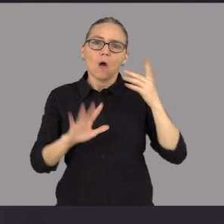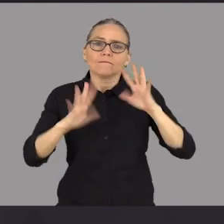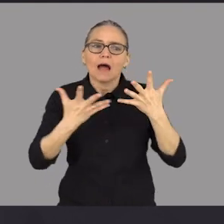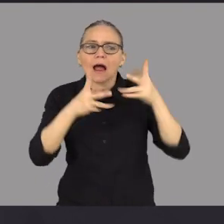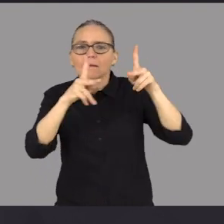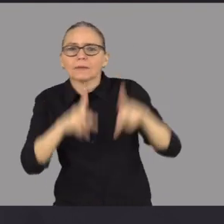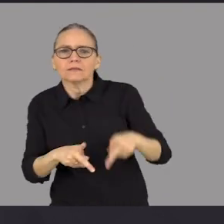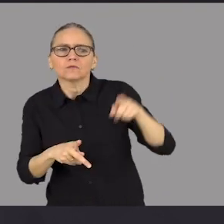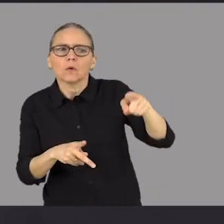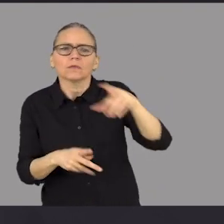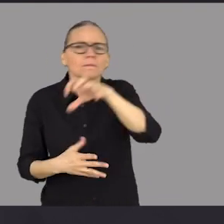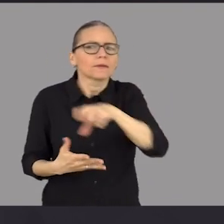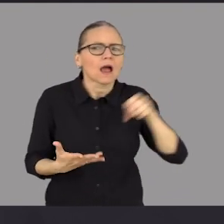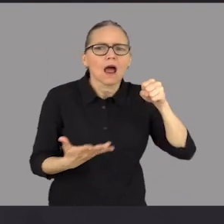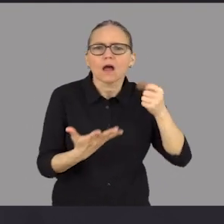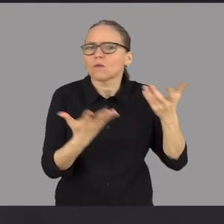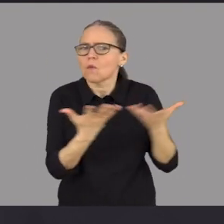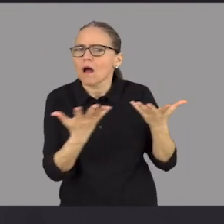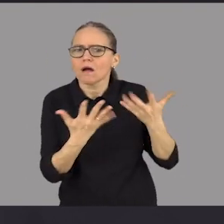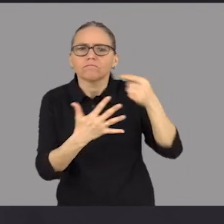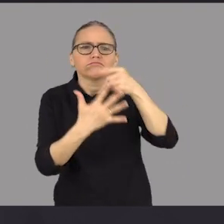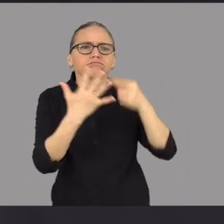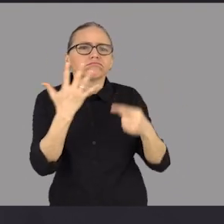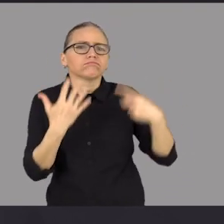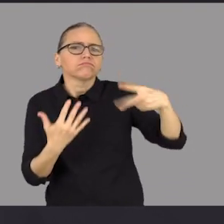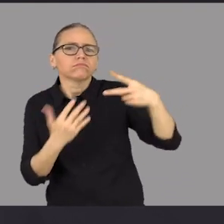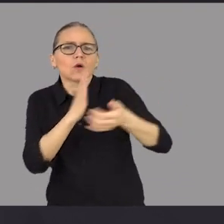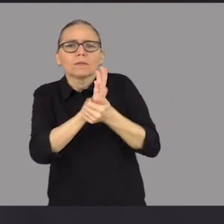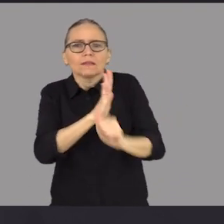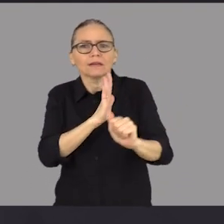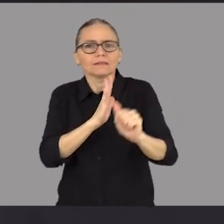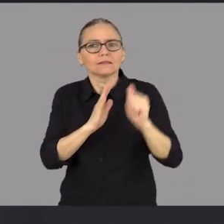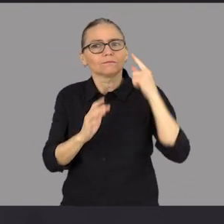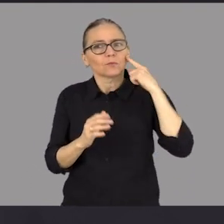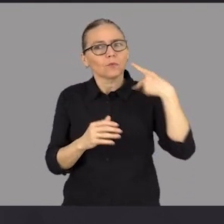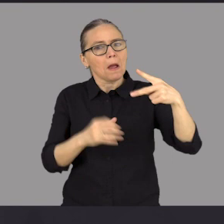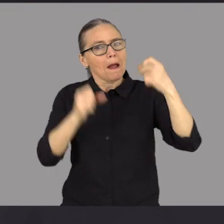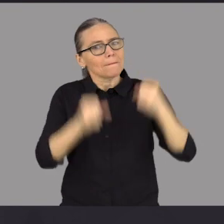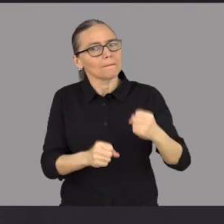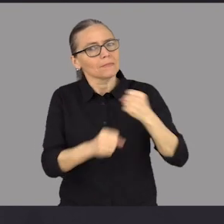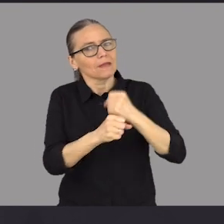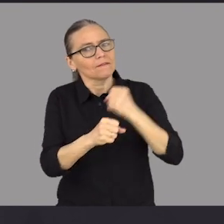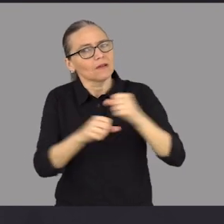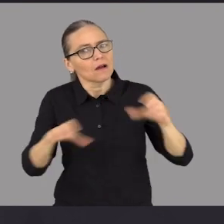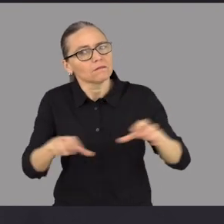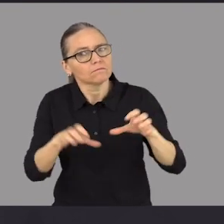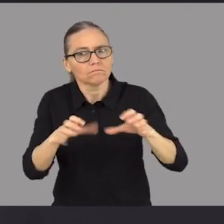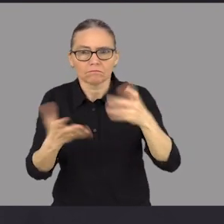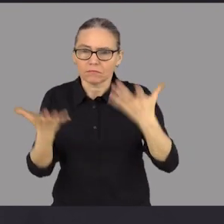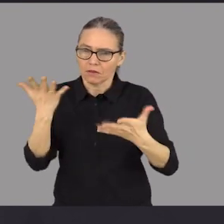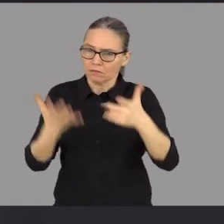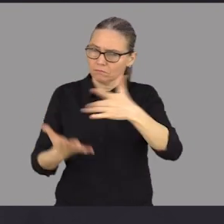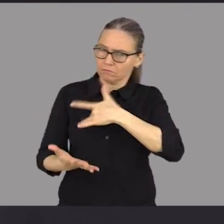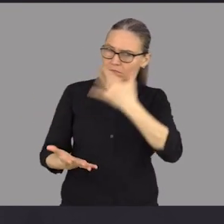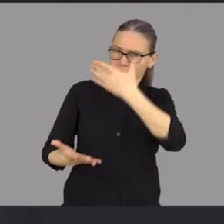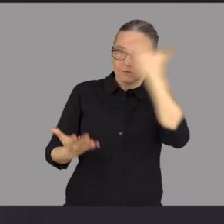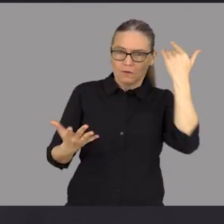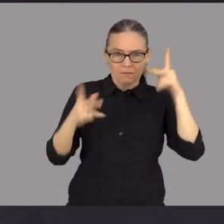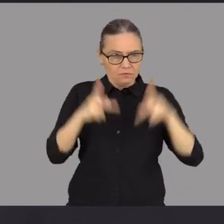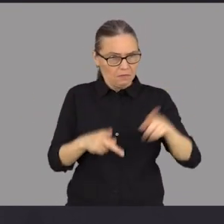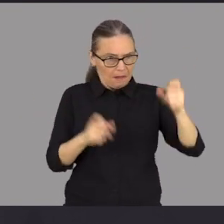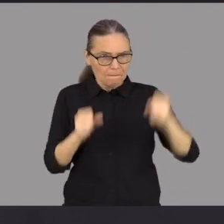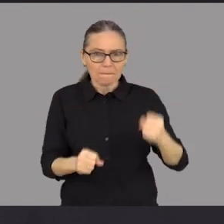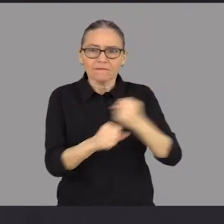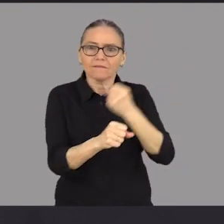Remember that inclusive interviews focus on questions about how the applicant will apply their skills to perform